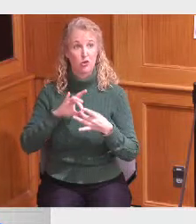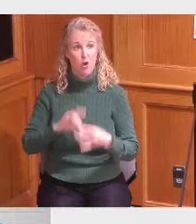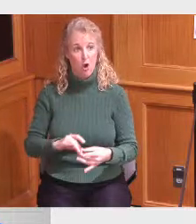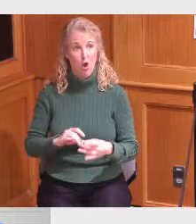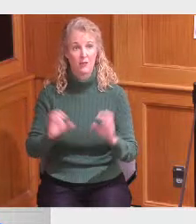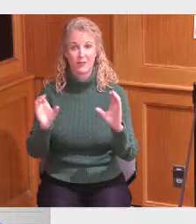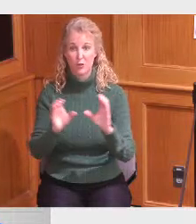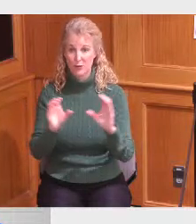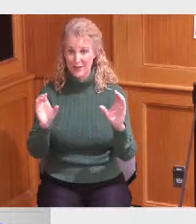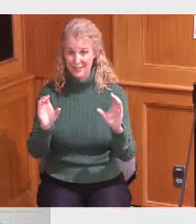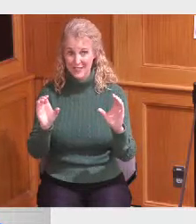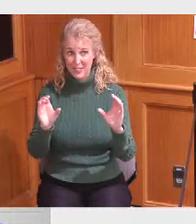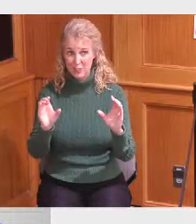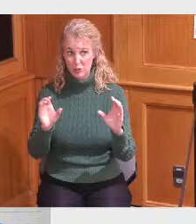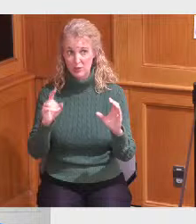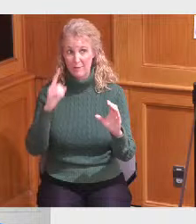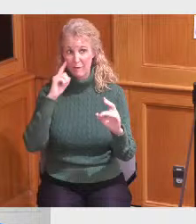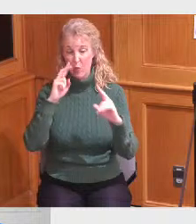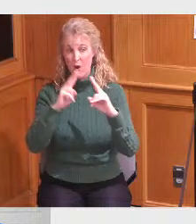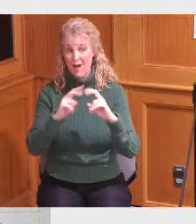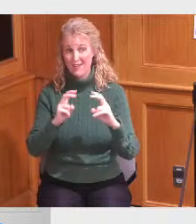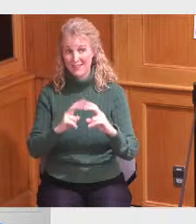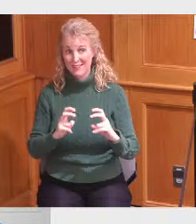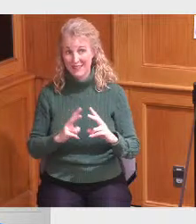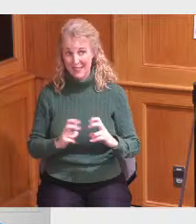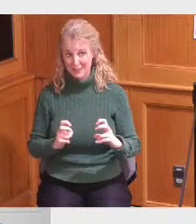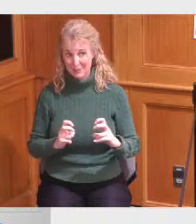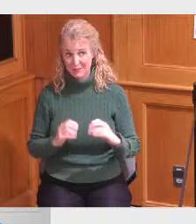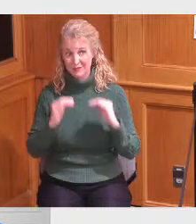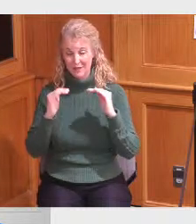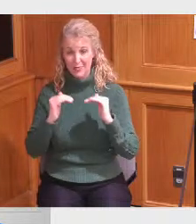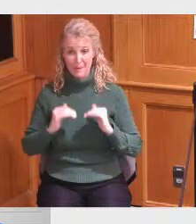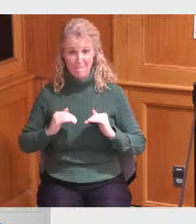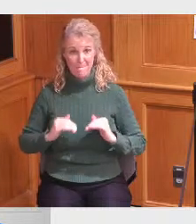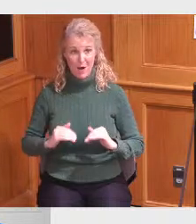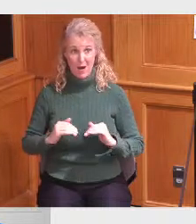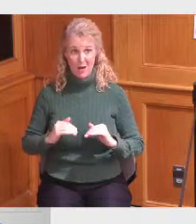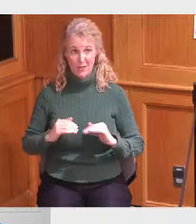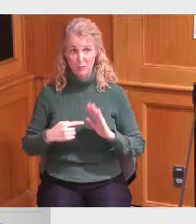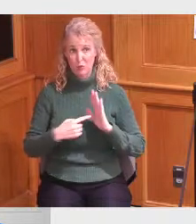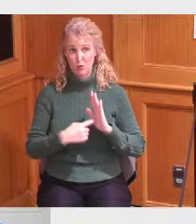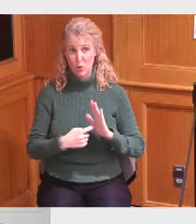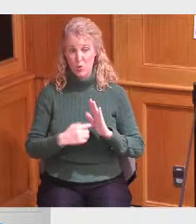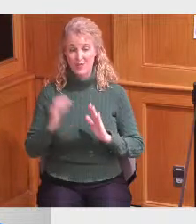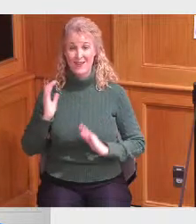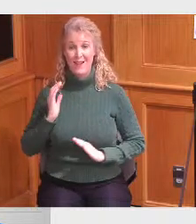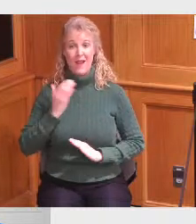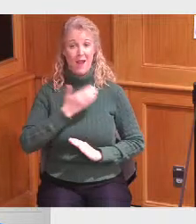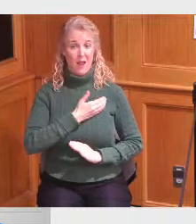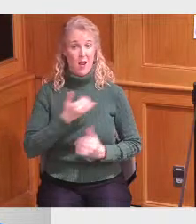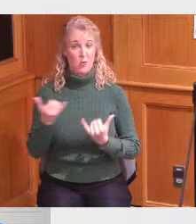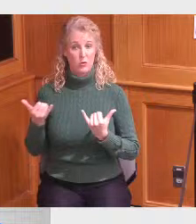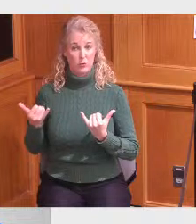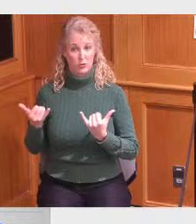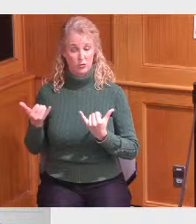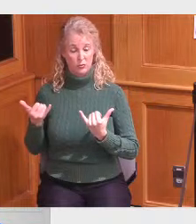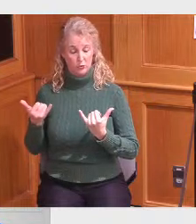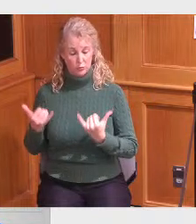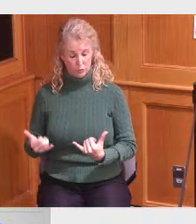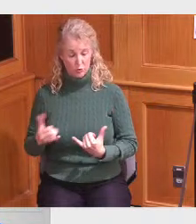for caseloads for assessment on the top. The bottom graph shows what the Council on